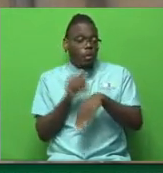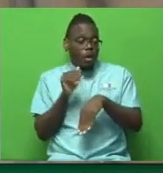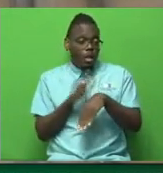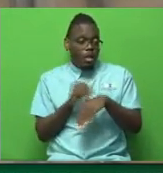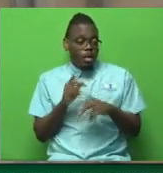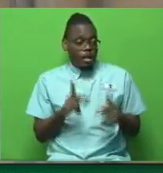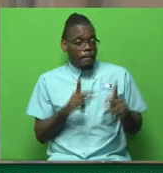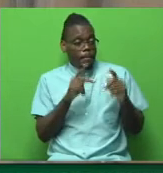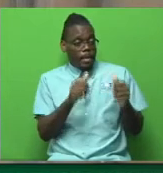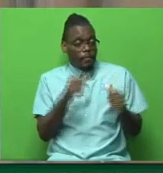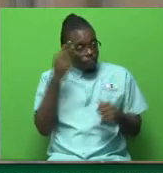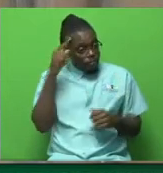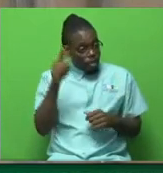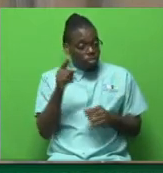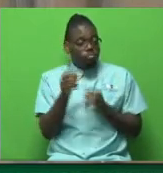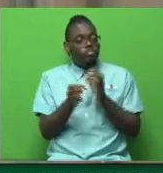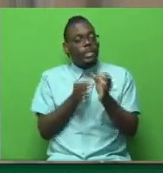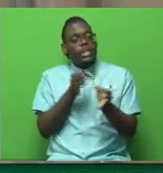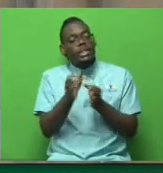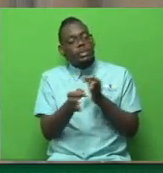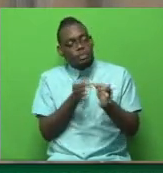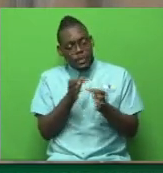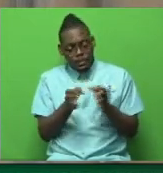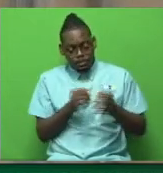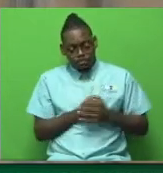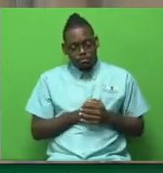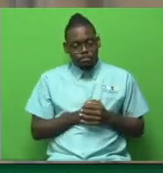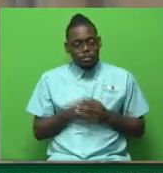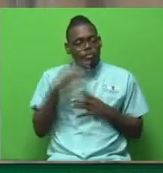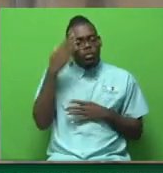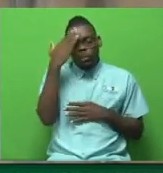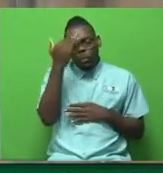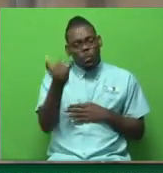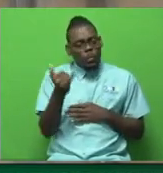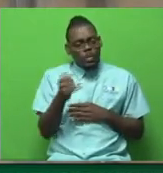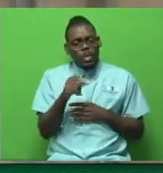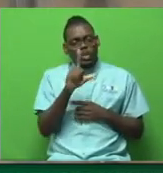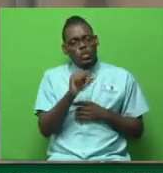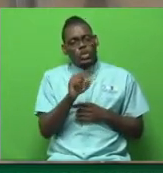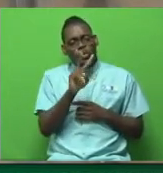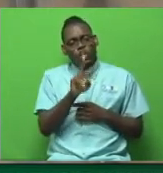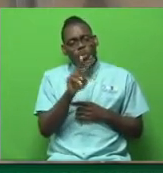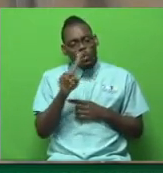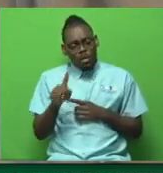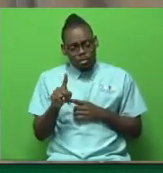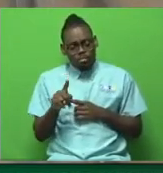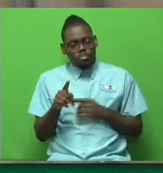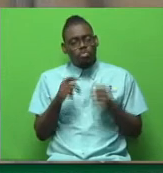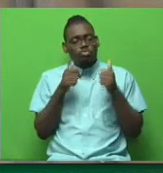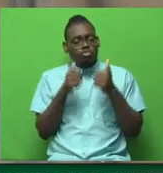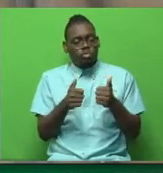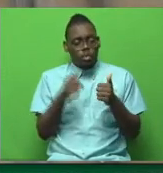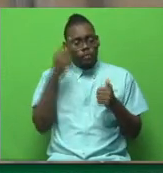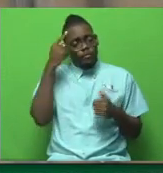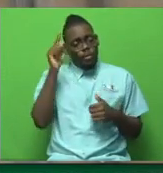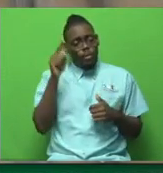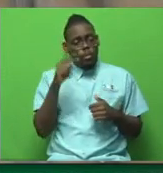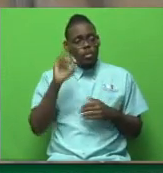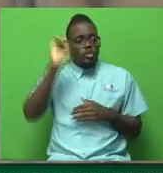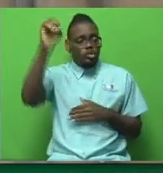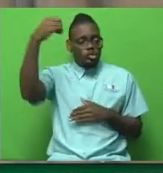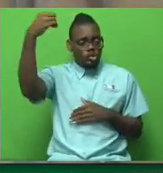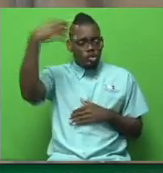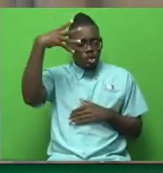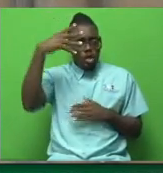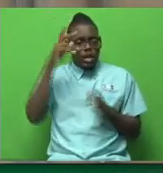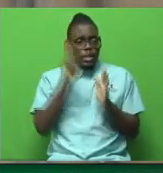position that the reason why we were doing well in 2021 was because Sunshine kills covet is